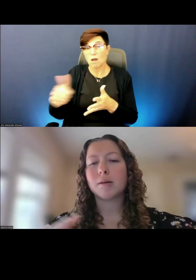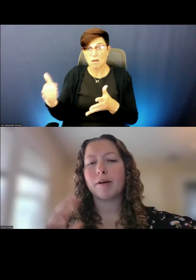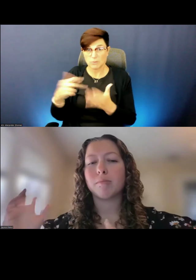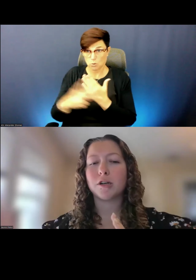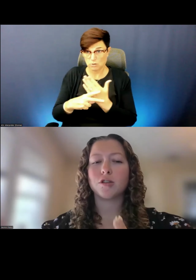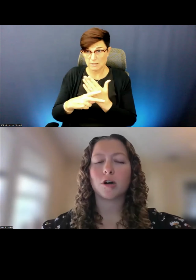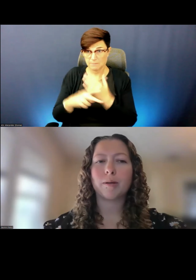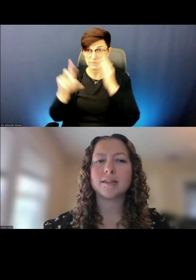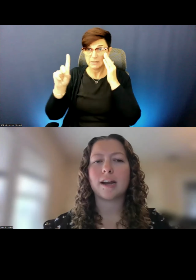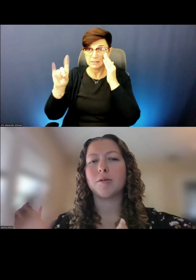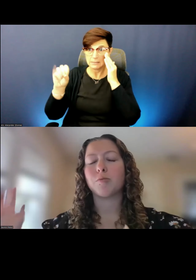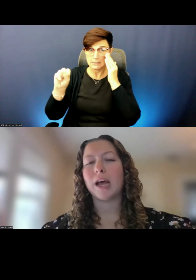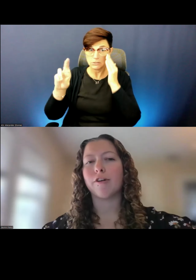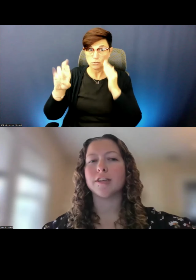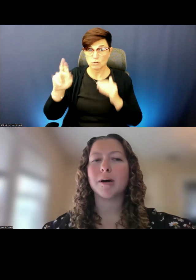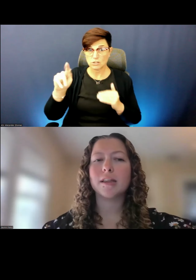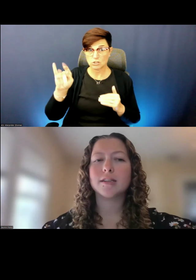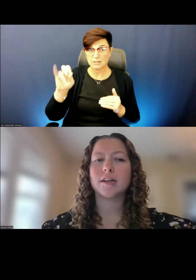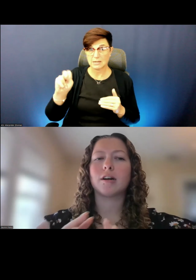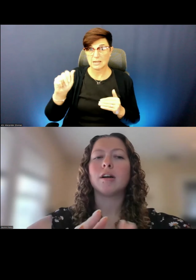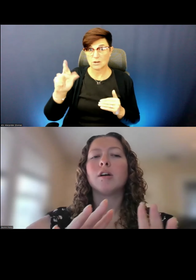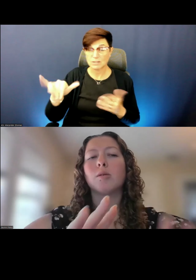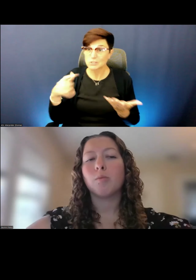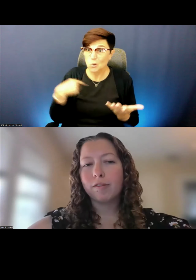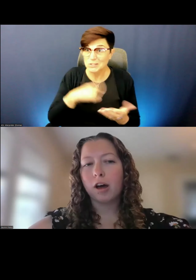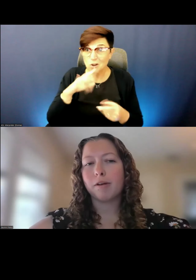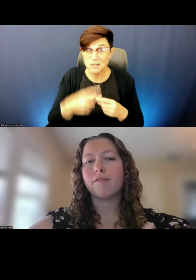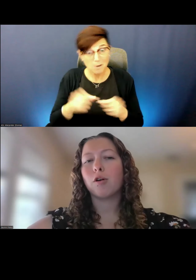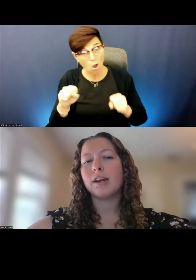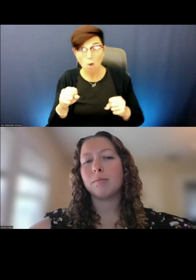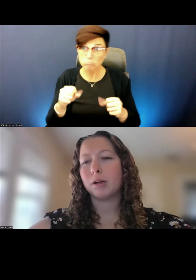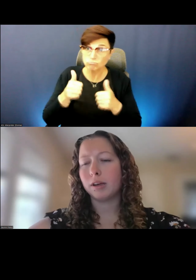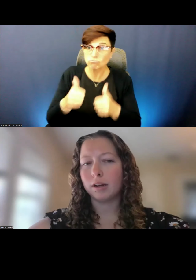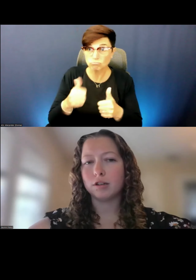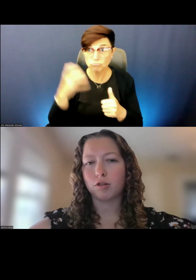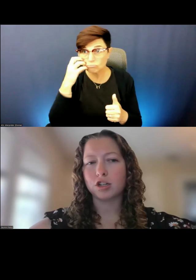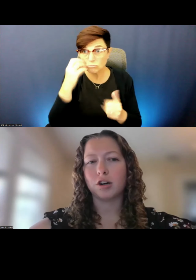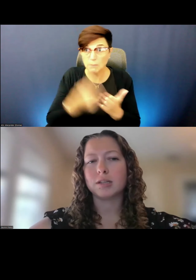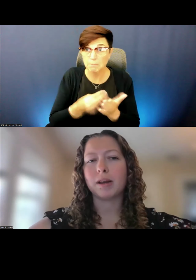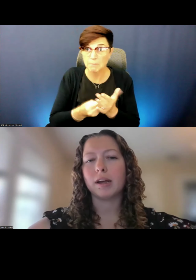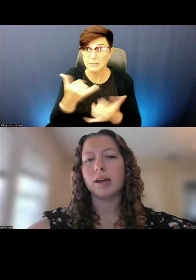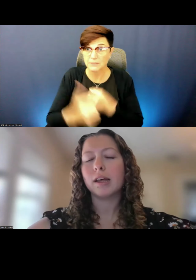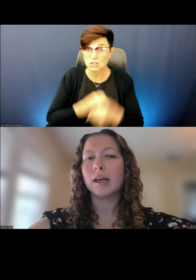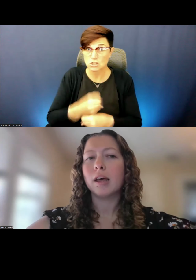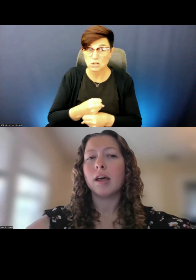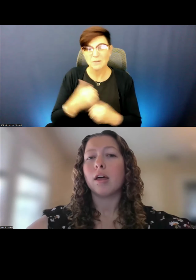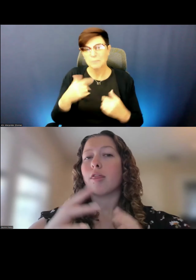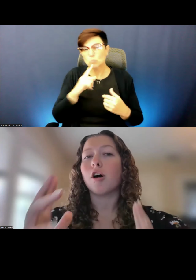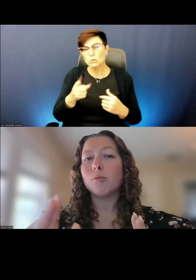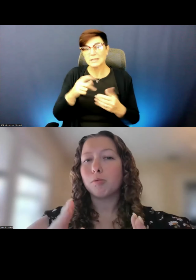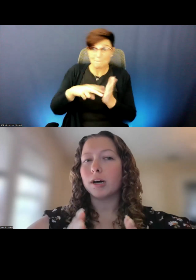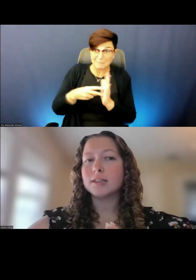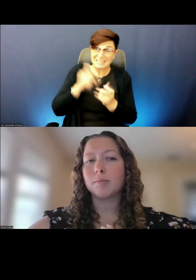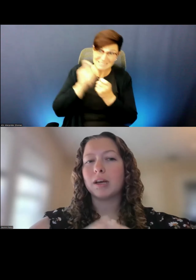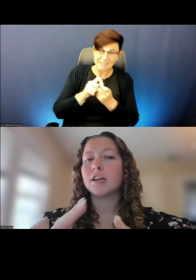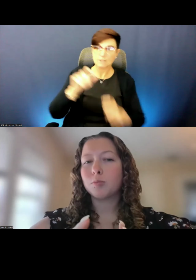we talk about the budget surplus and how much we have all this money this year, we've got about 49 billion in discretionary spending. The